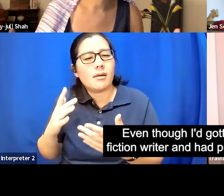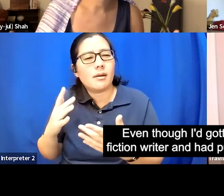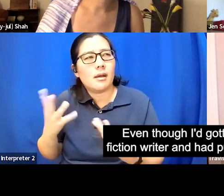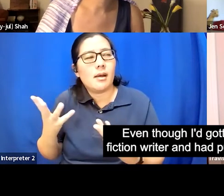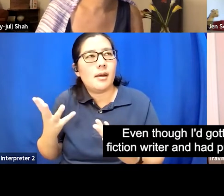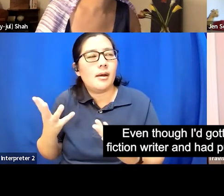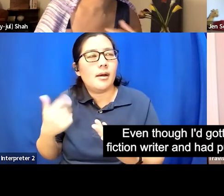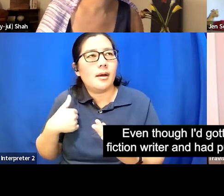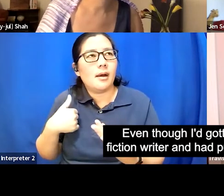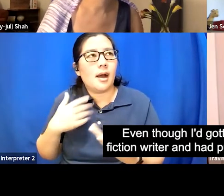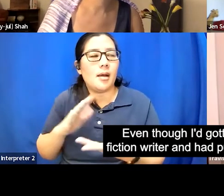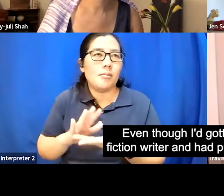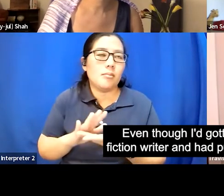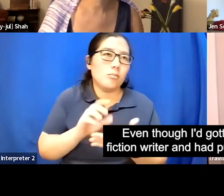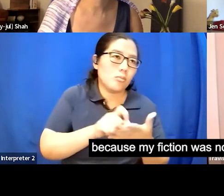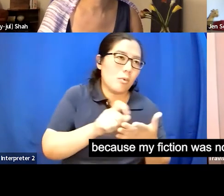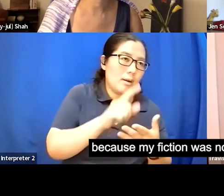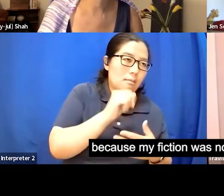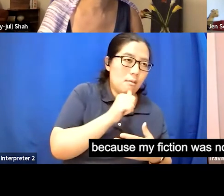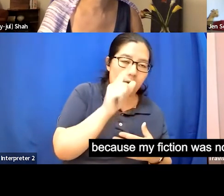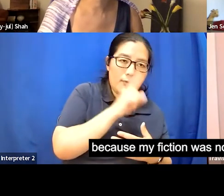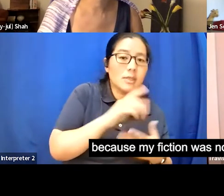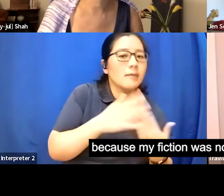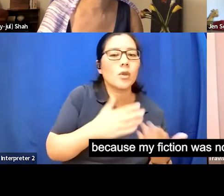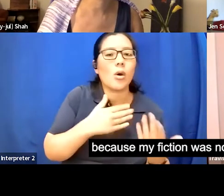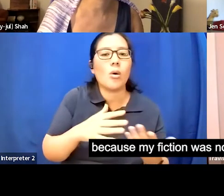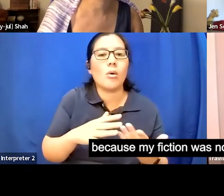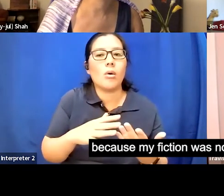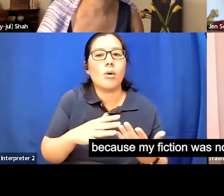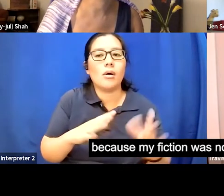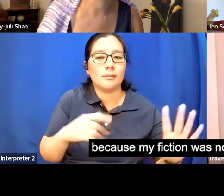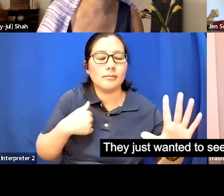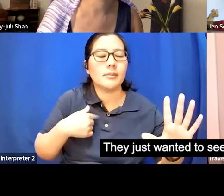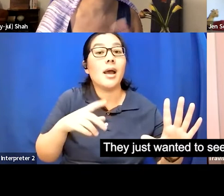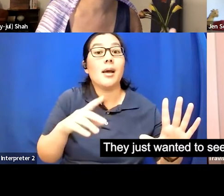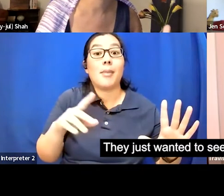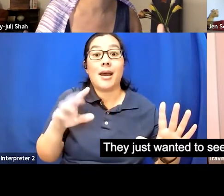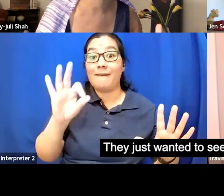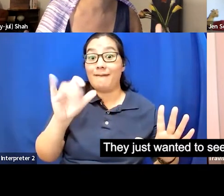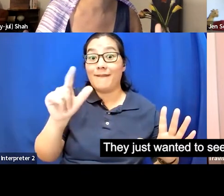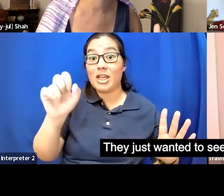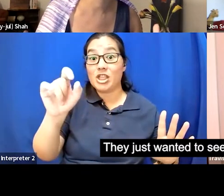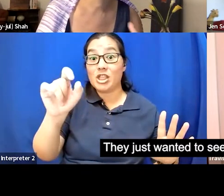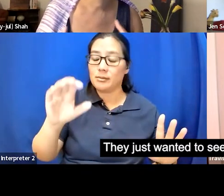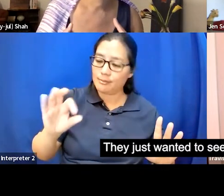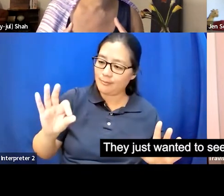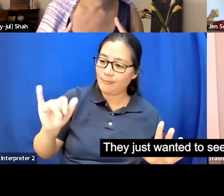gotten a job as a fiction writer and had published stories, because my fiction was not legible to editors. They just wanted to see it